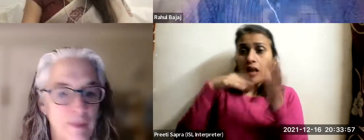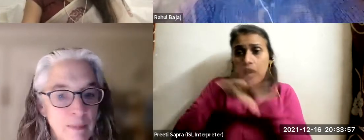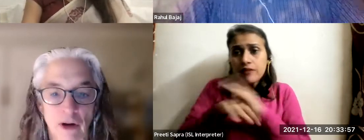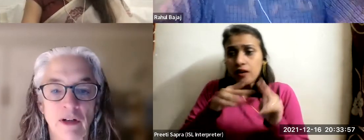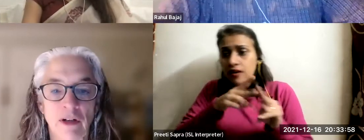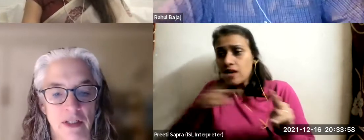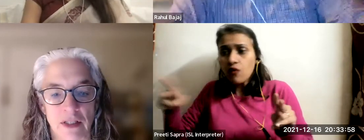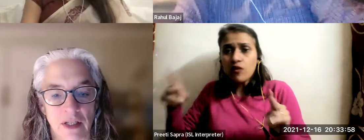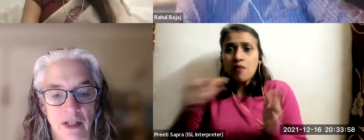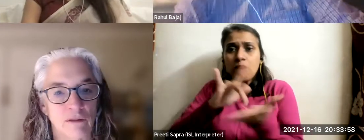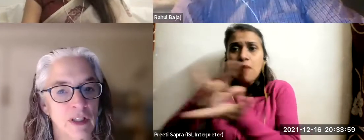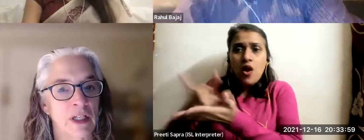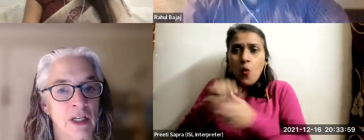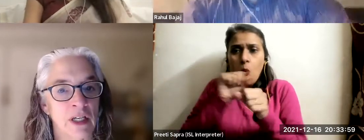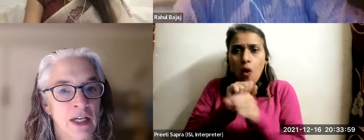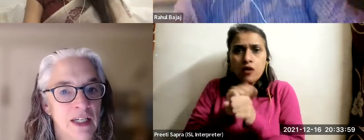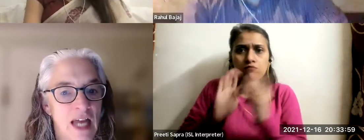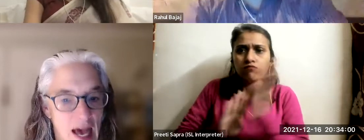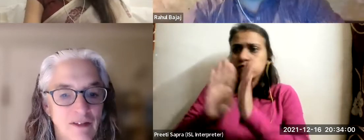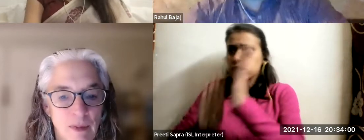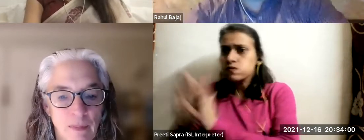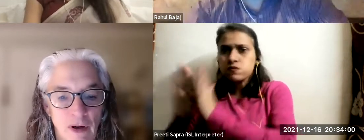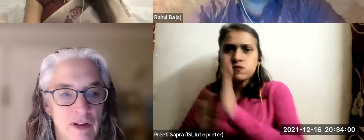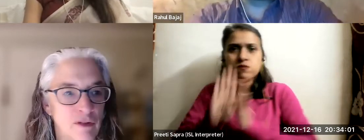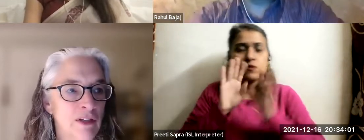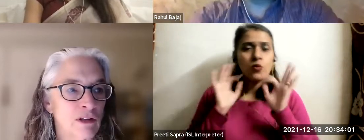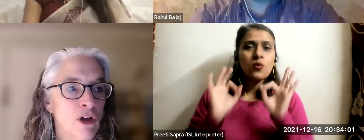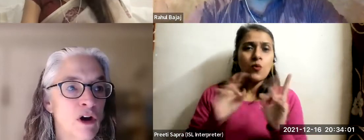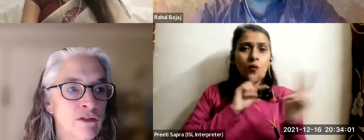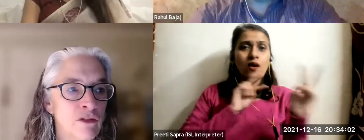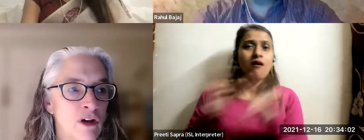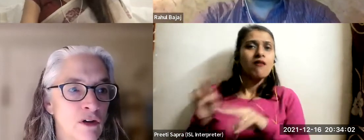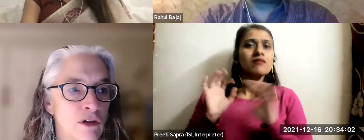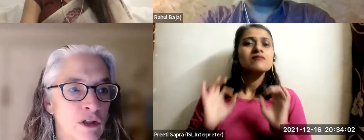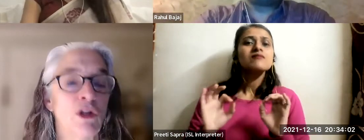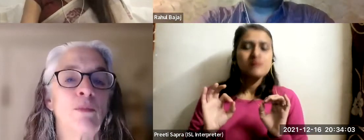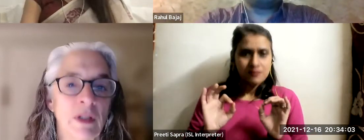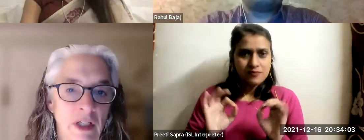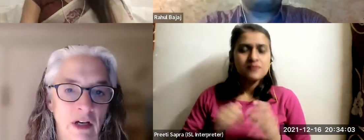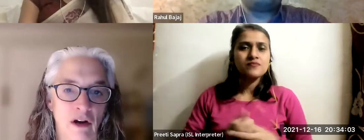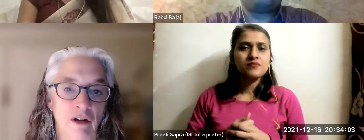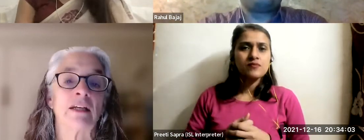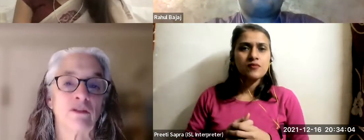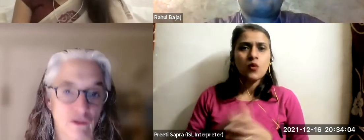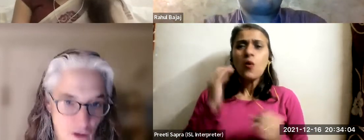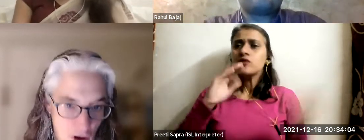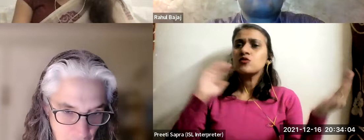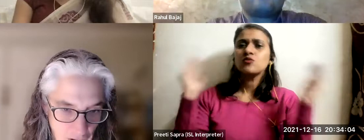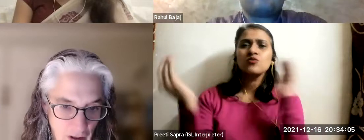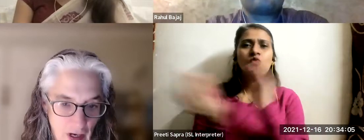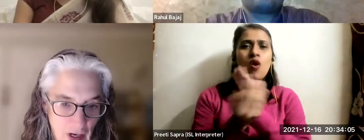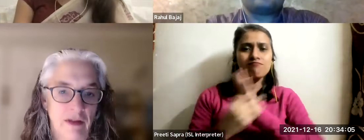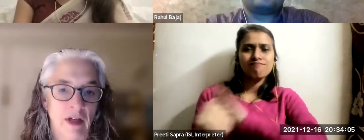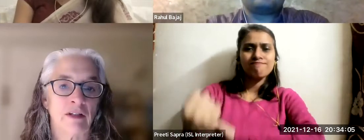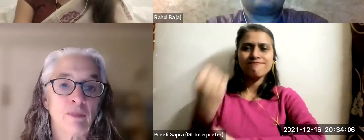has to be part of this. It really has to be part of this, because the laws globally are getting